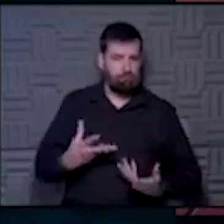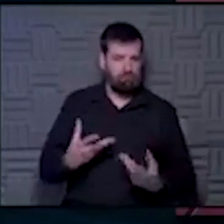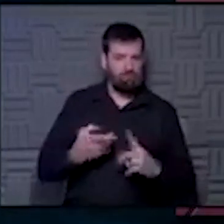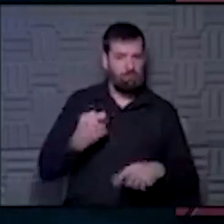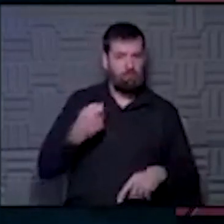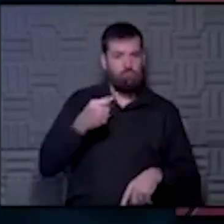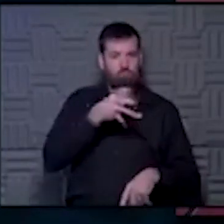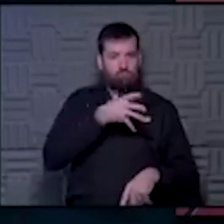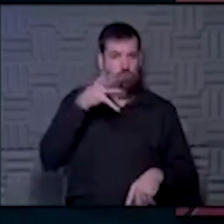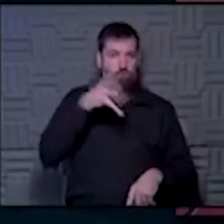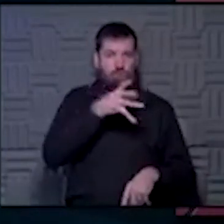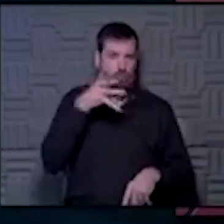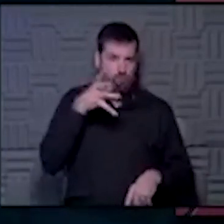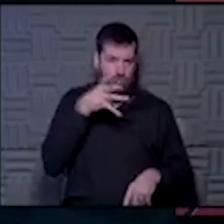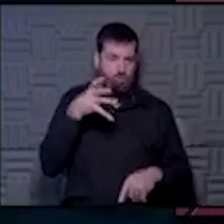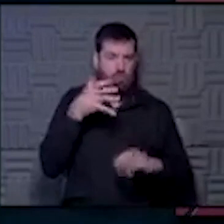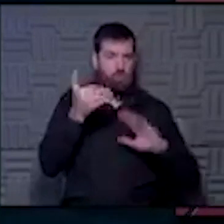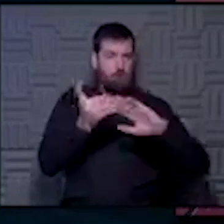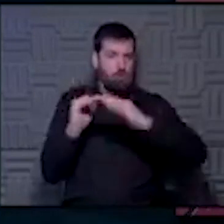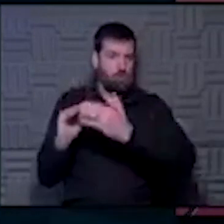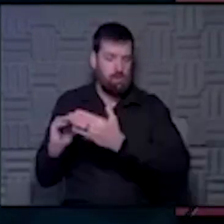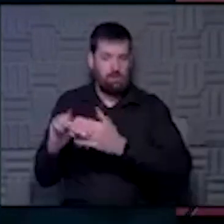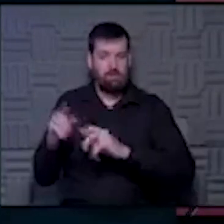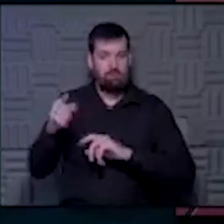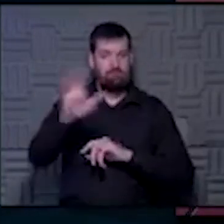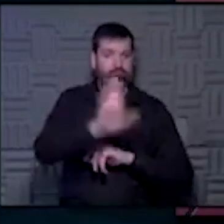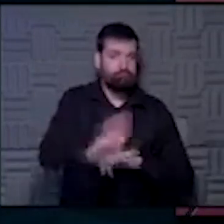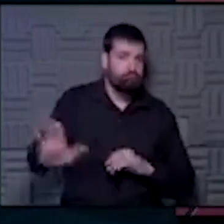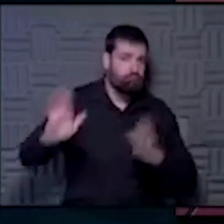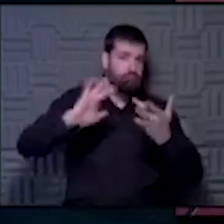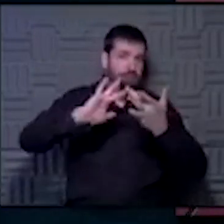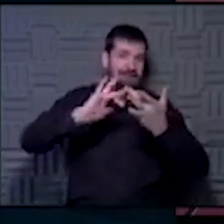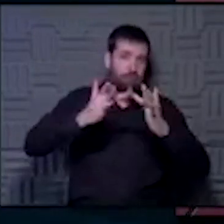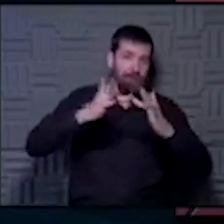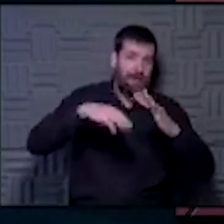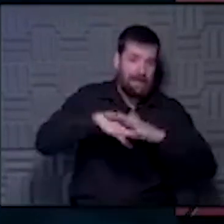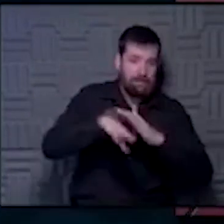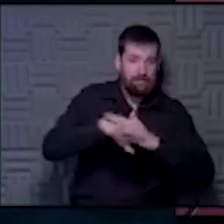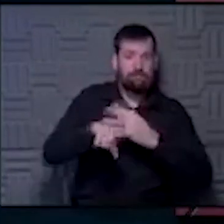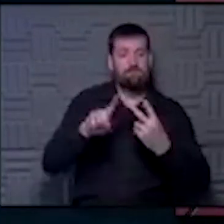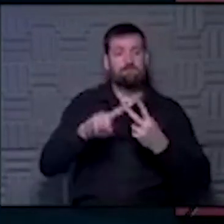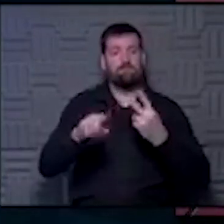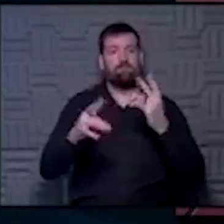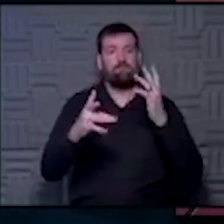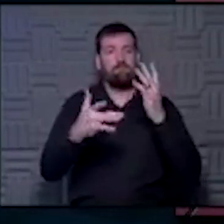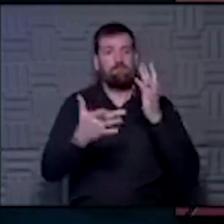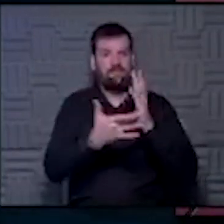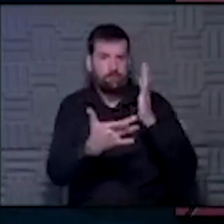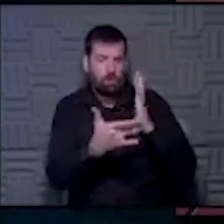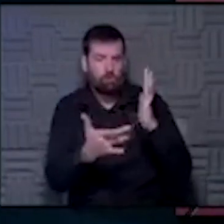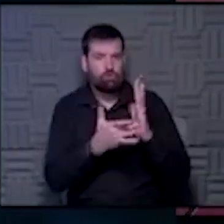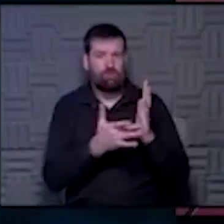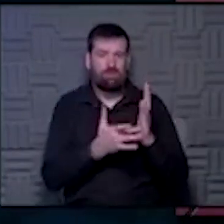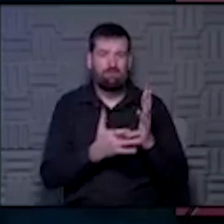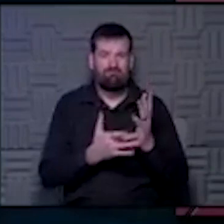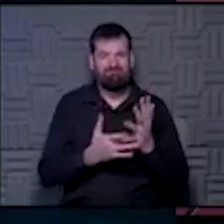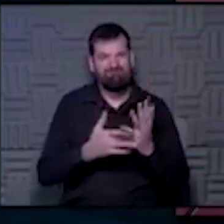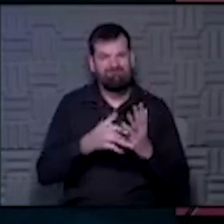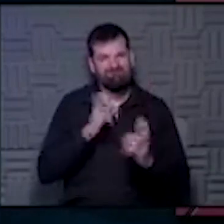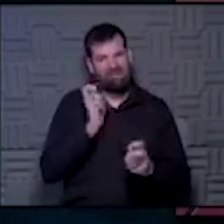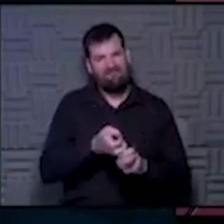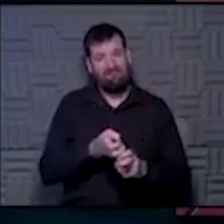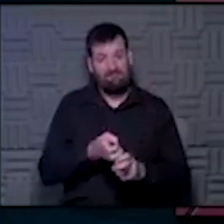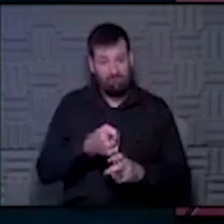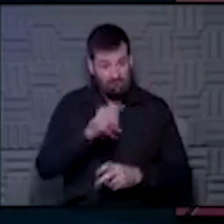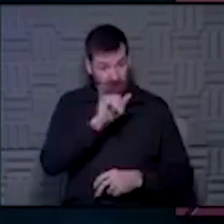rural communities in our other work is that technology or internet access even at times can be a challenge. Is that a barrier for this project?